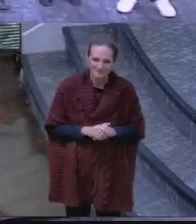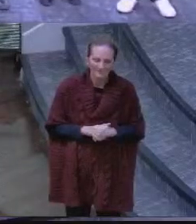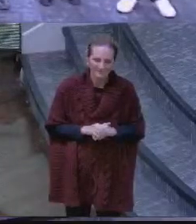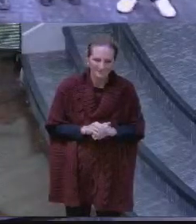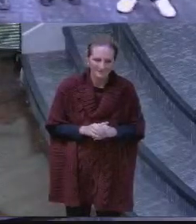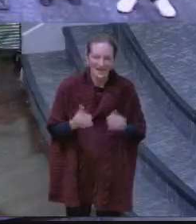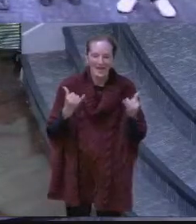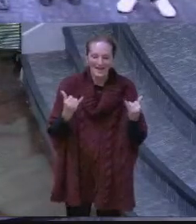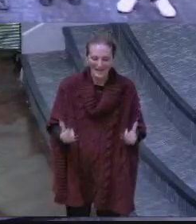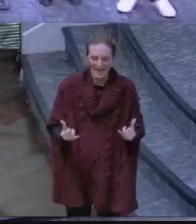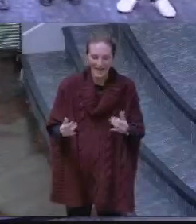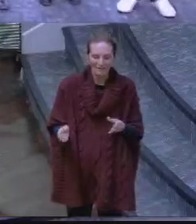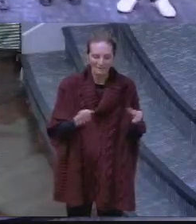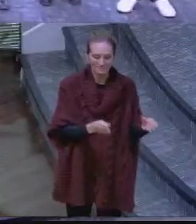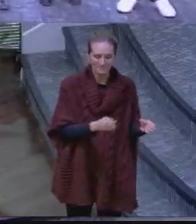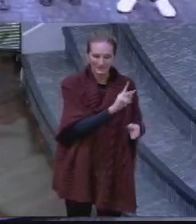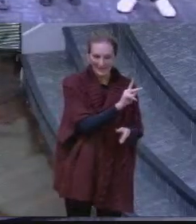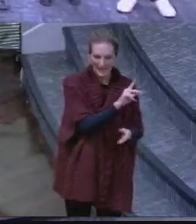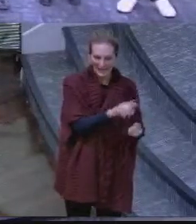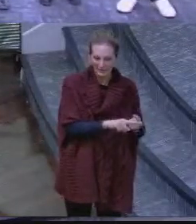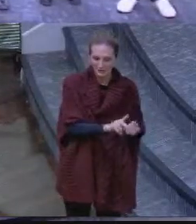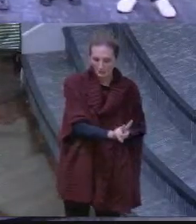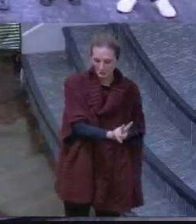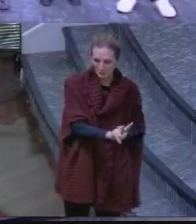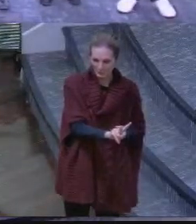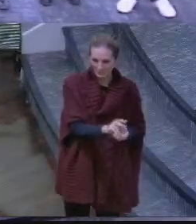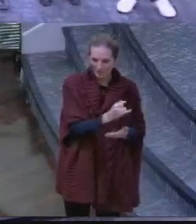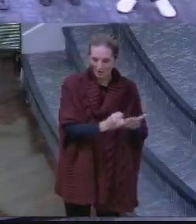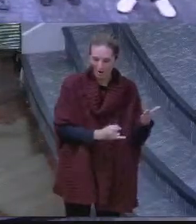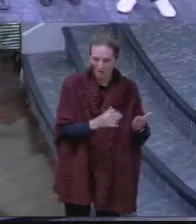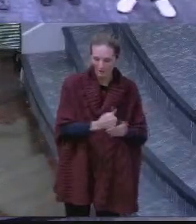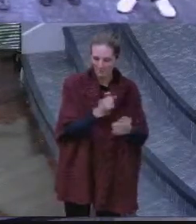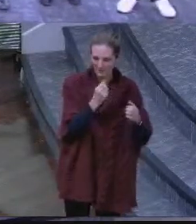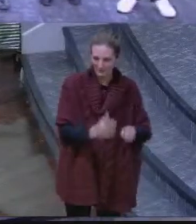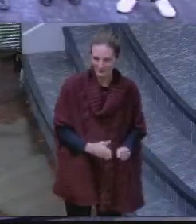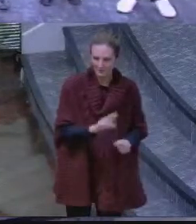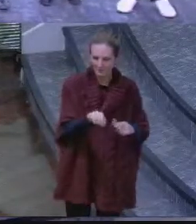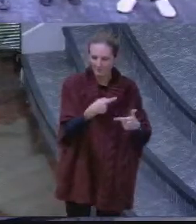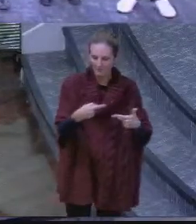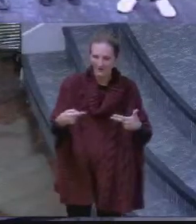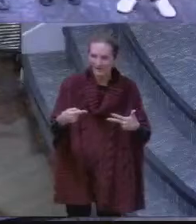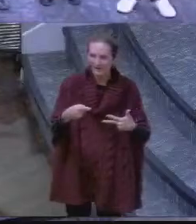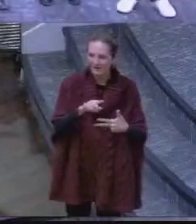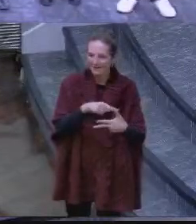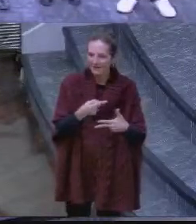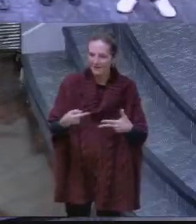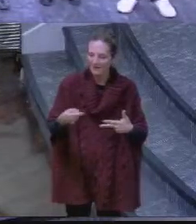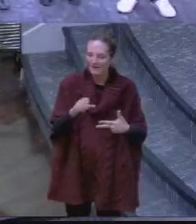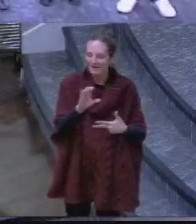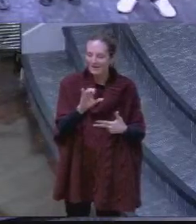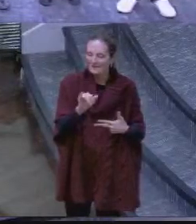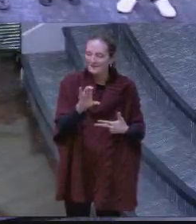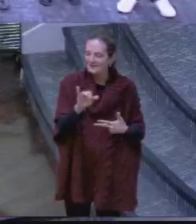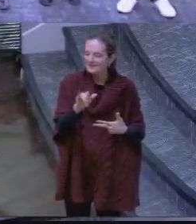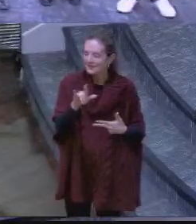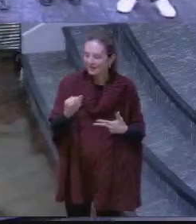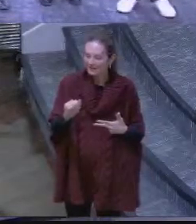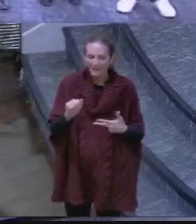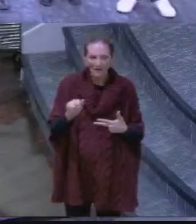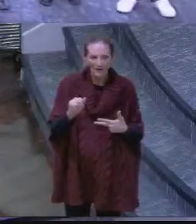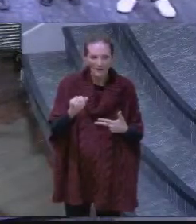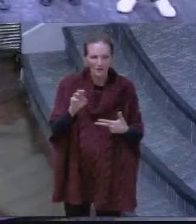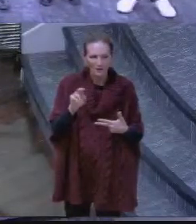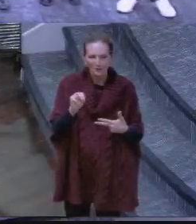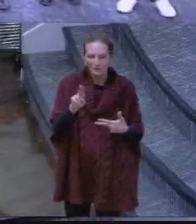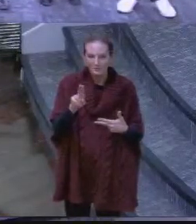Now, K2 art winners, I'll ask at this time, first place, Cecilia Breña Munoz, 2nd grade, Barnett